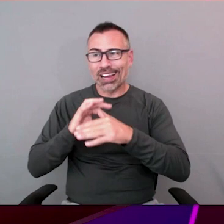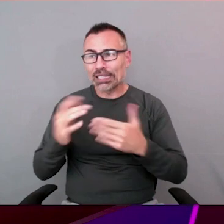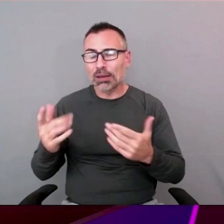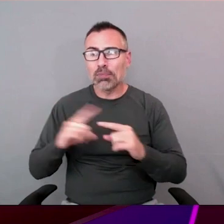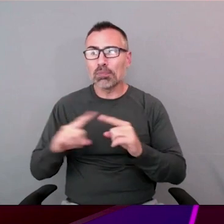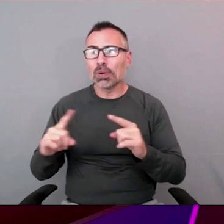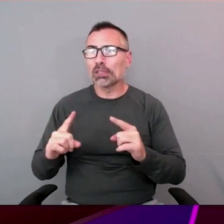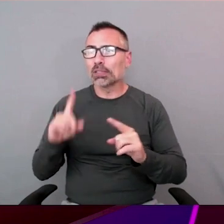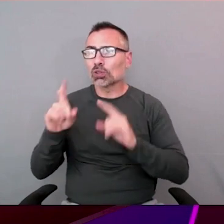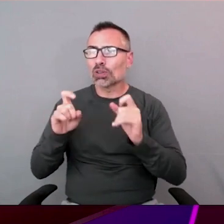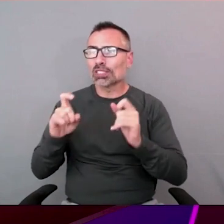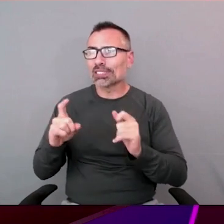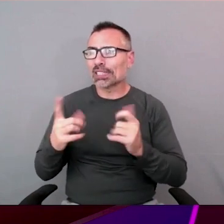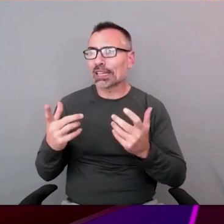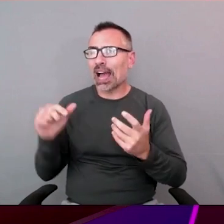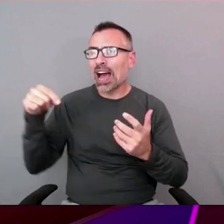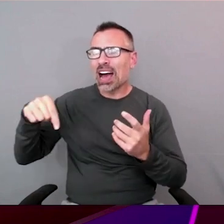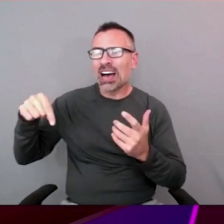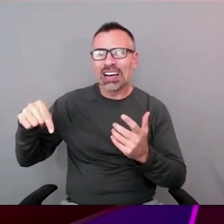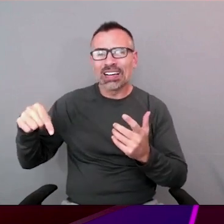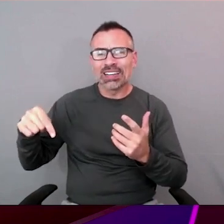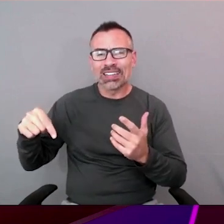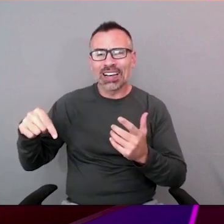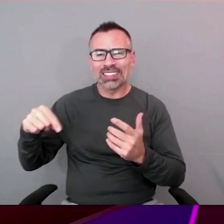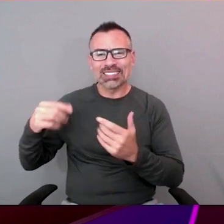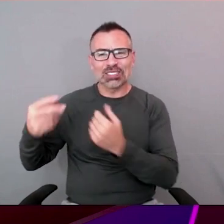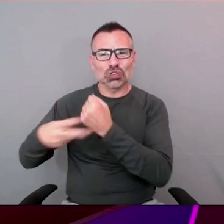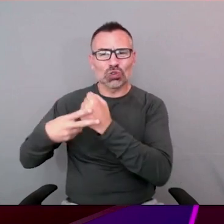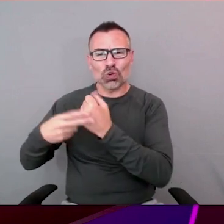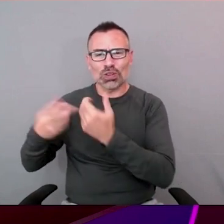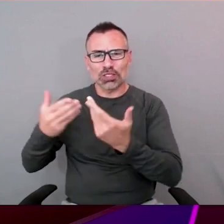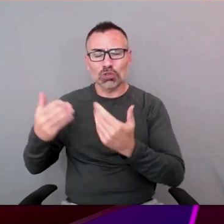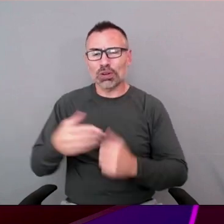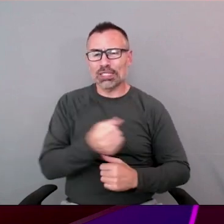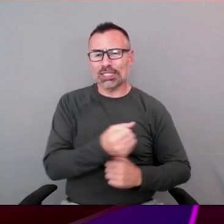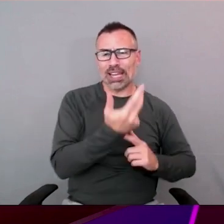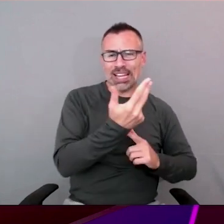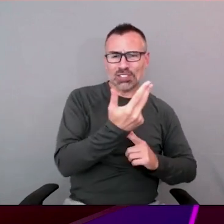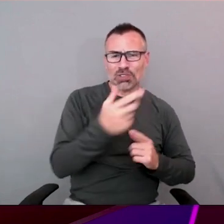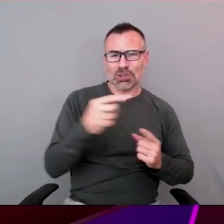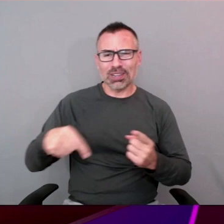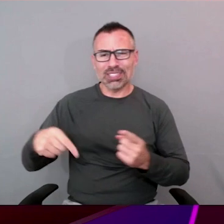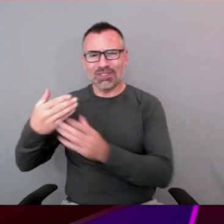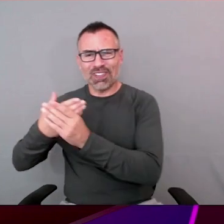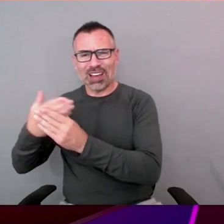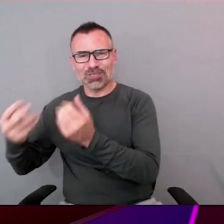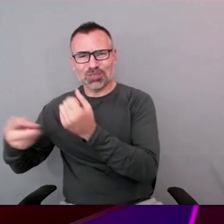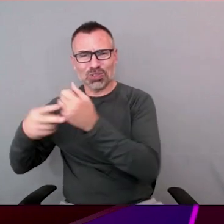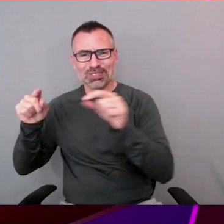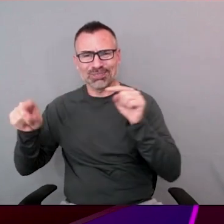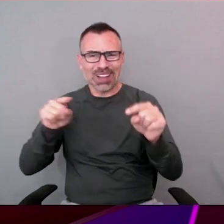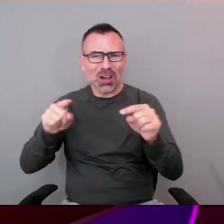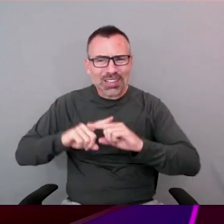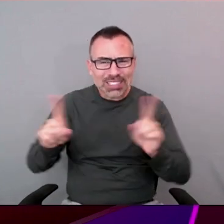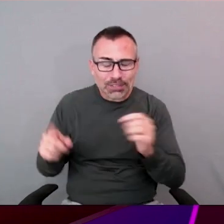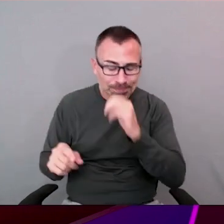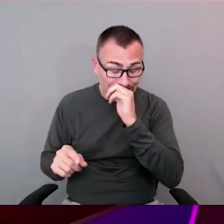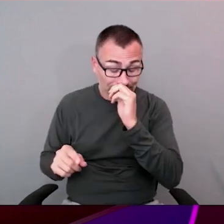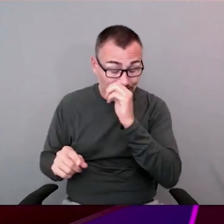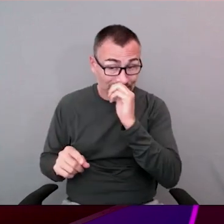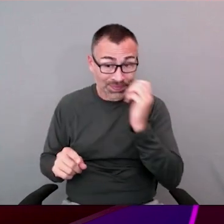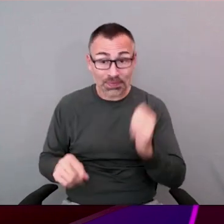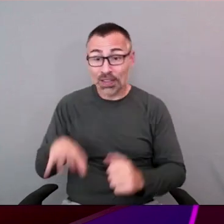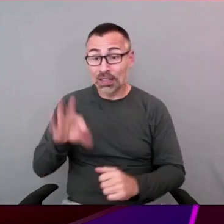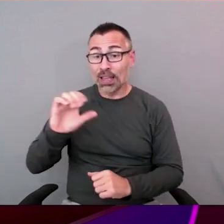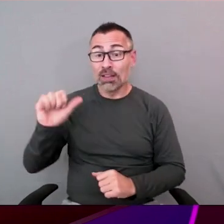this storage service, what is S3 object storage versus file storage, for example? So during the FAQ section, you get to ask